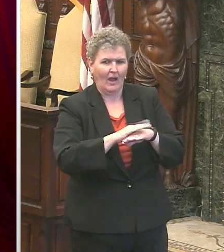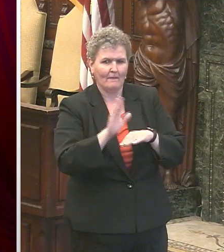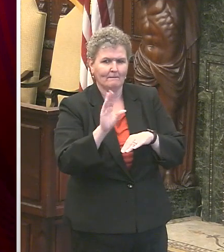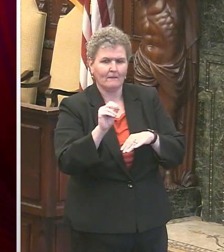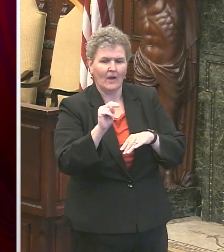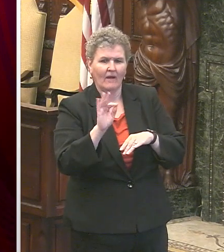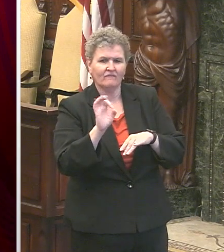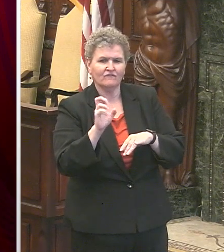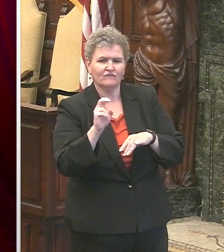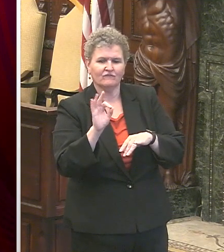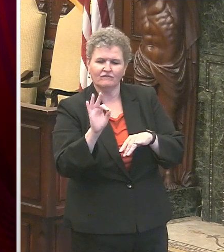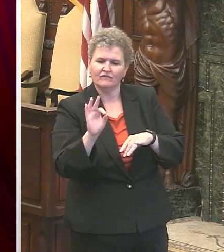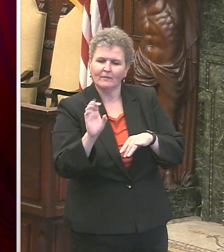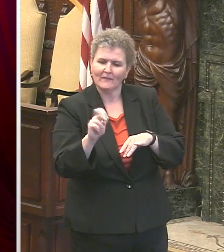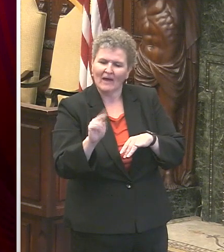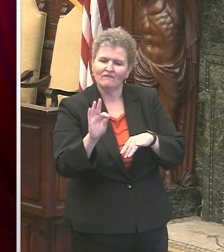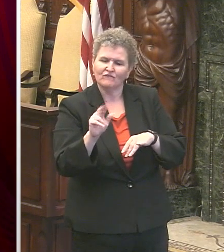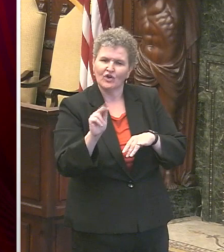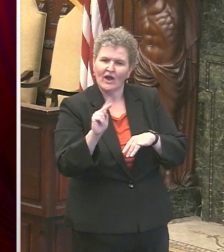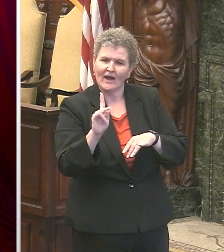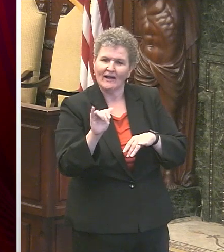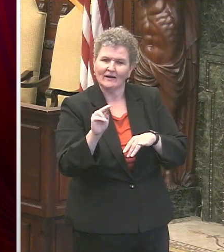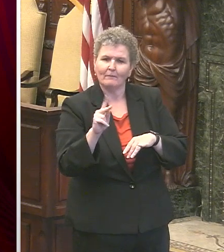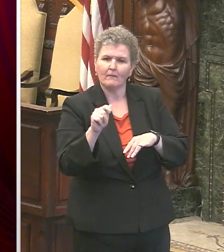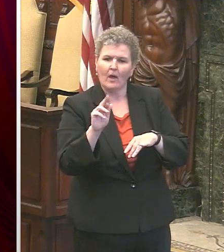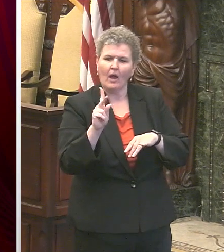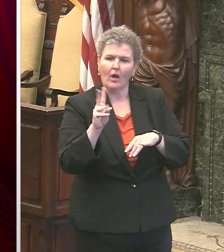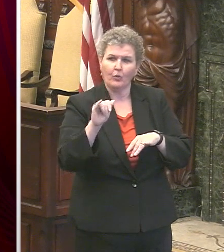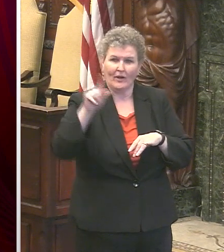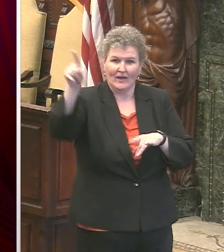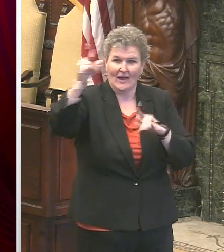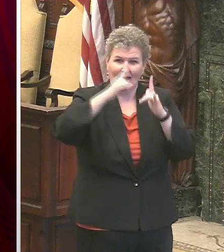Gladstein is on and can give you up to date.